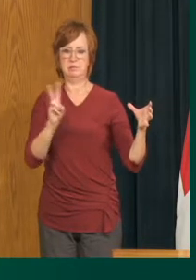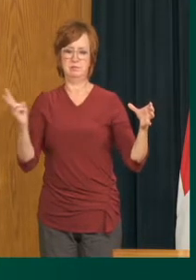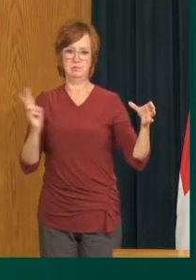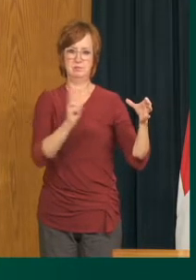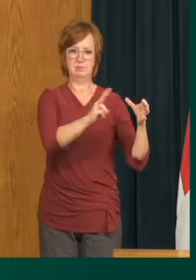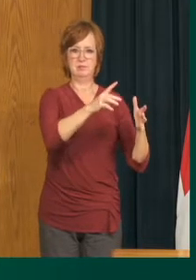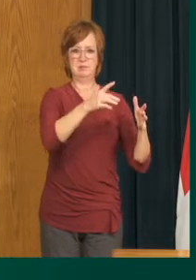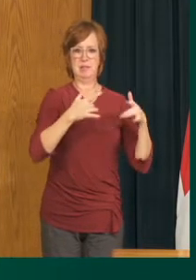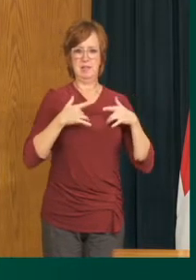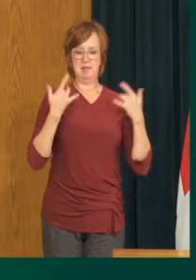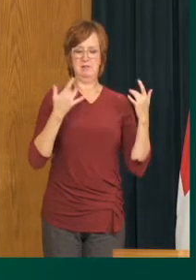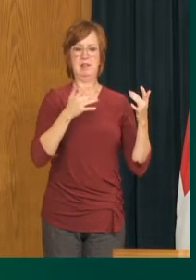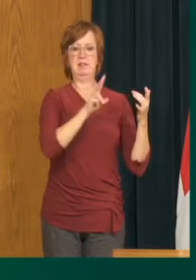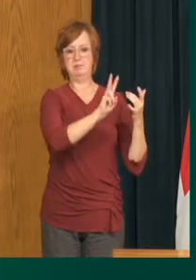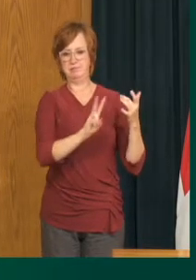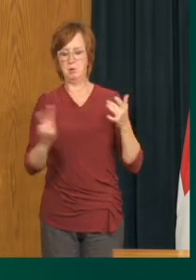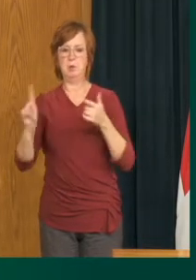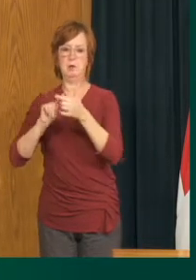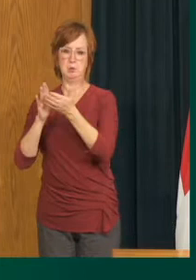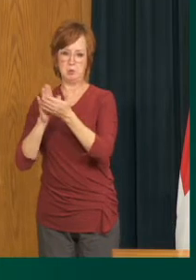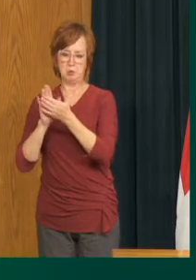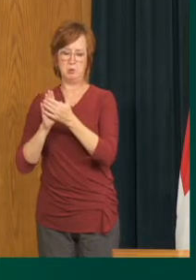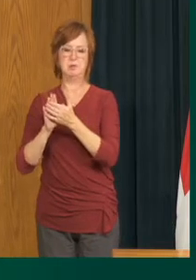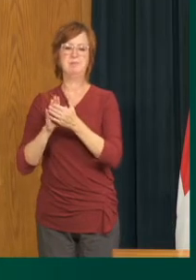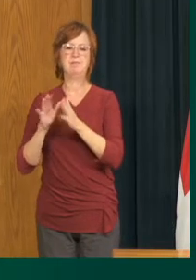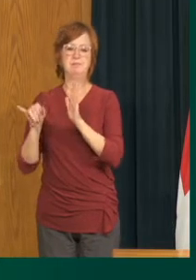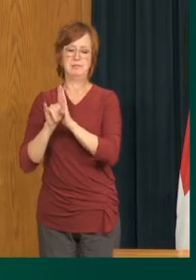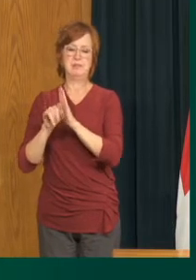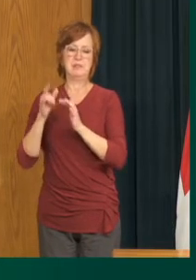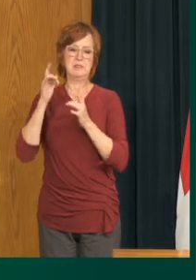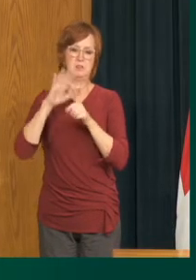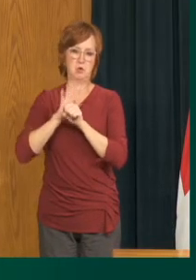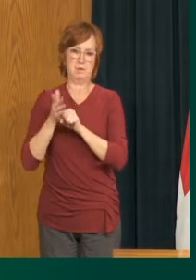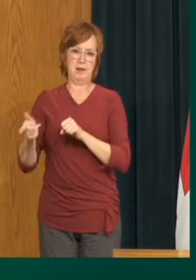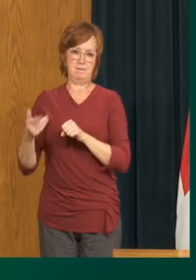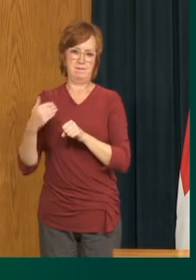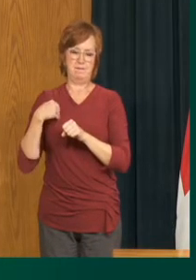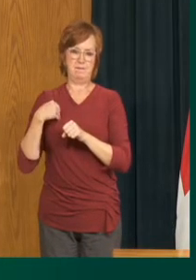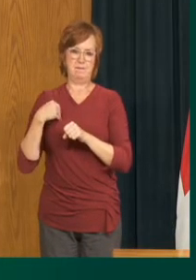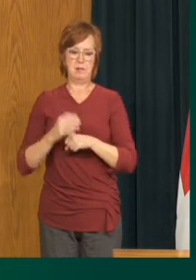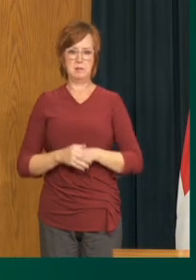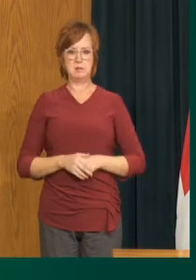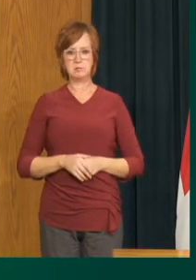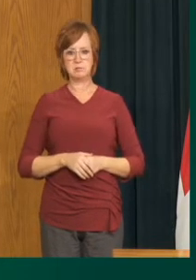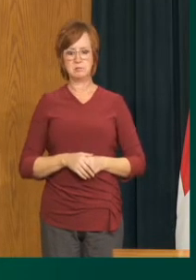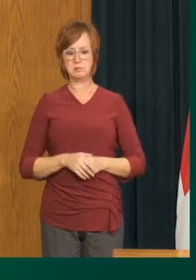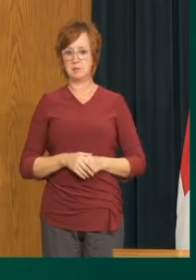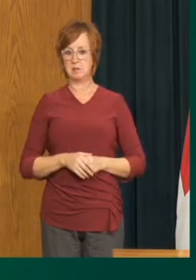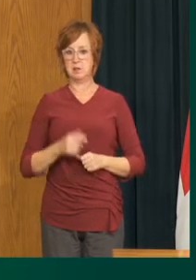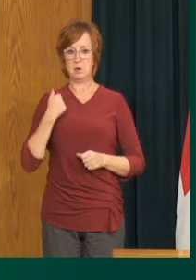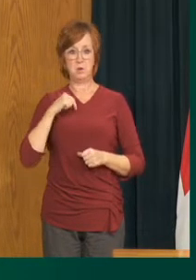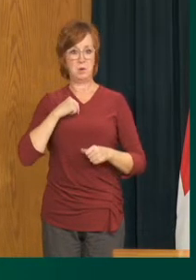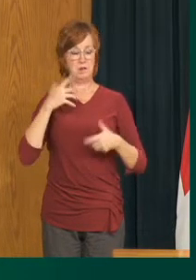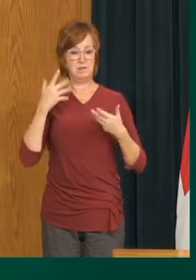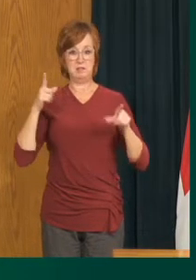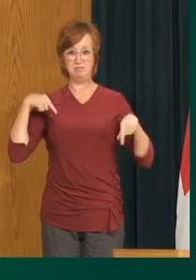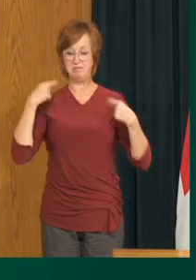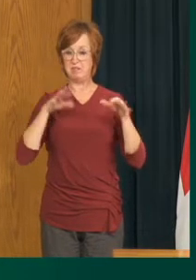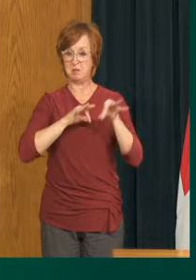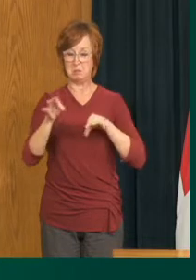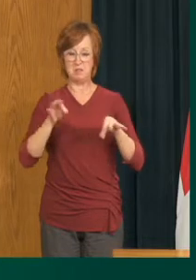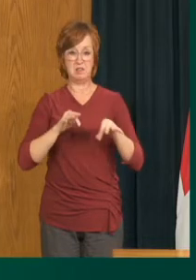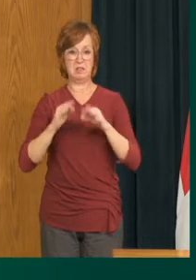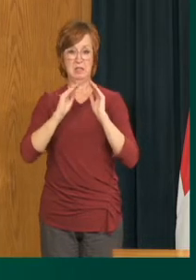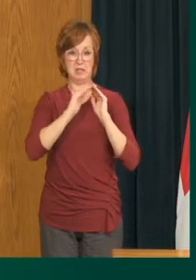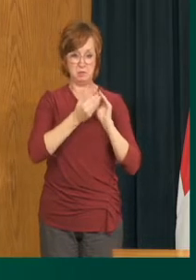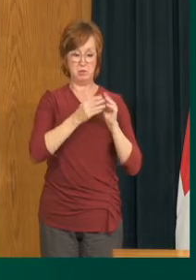children are isolating. And in other situations, we've always said that, schools will reflect the community, so there may be cases who may be